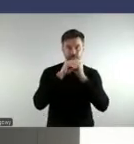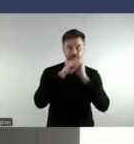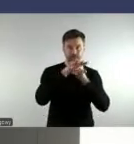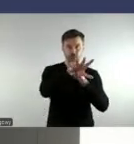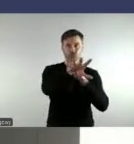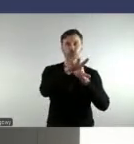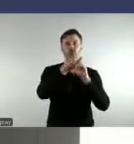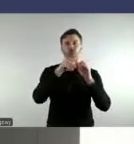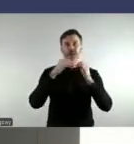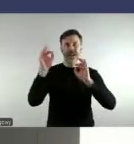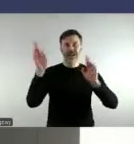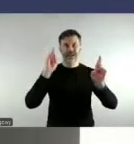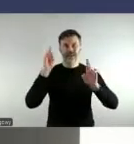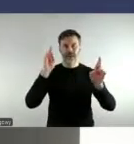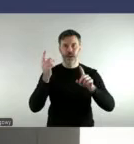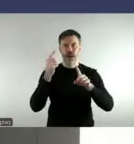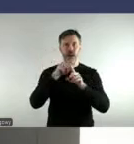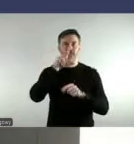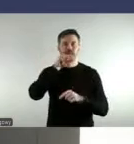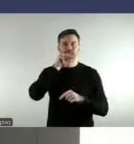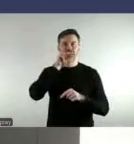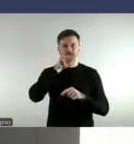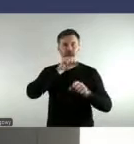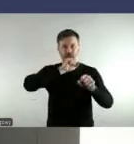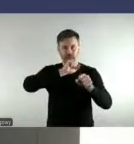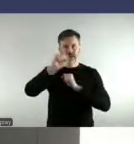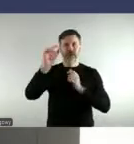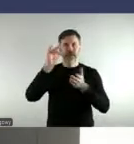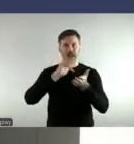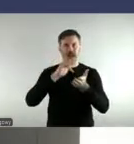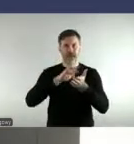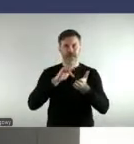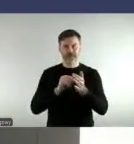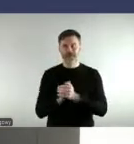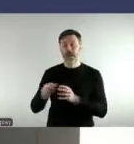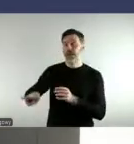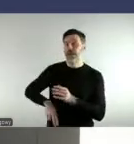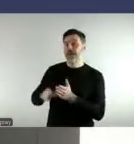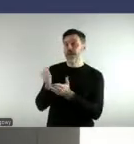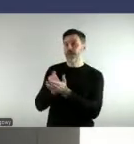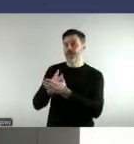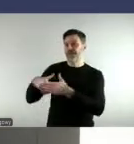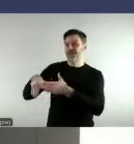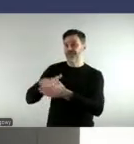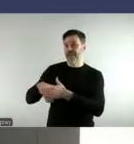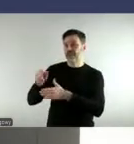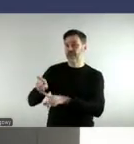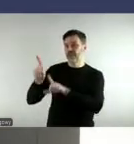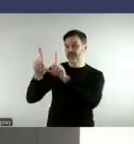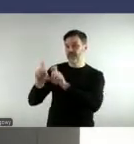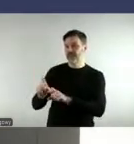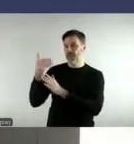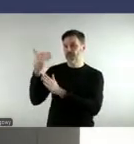villages we have a siren with the possibility to provide sign signals. When the Ministry of